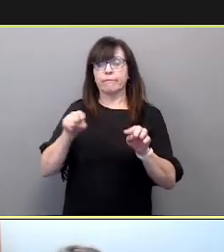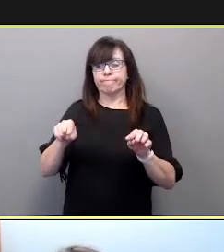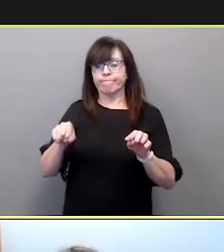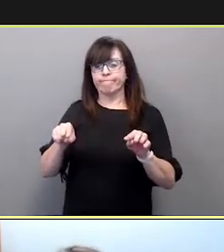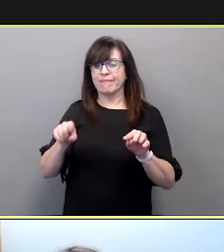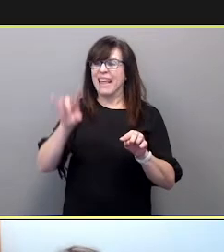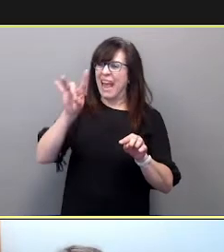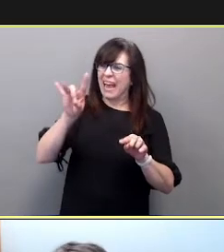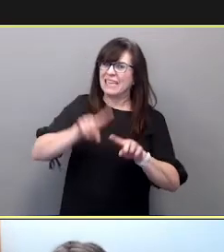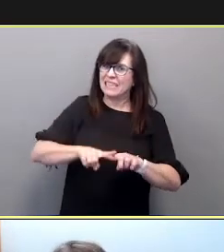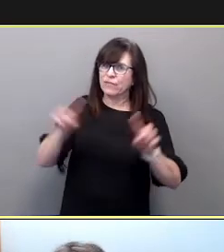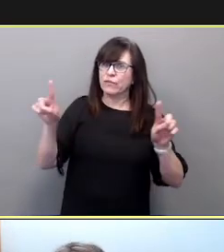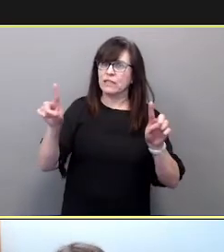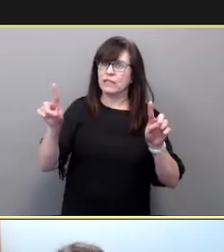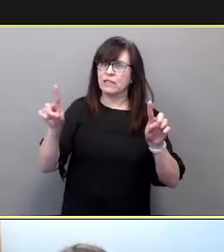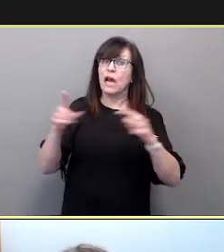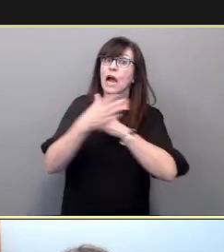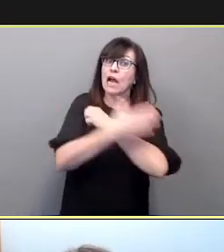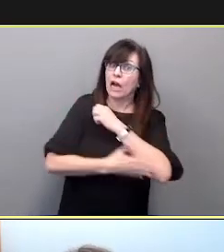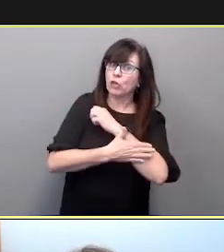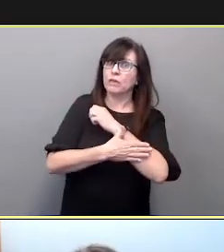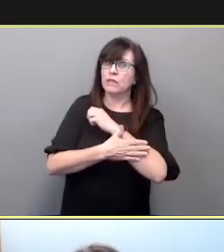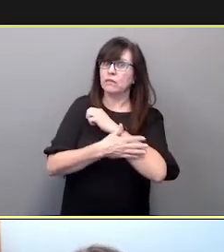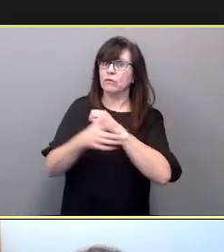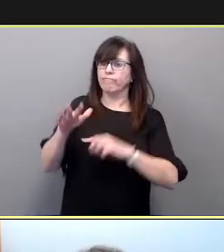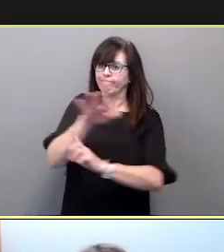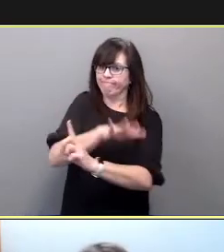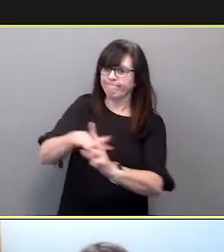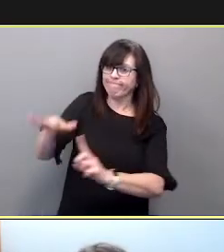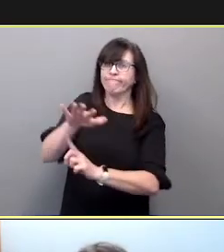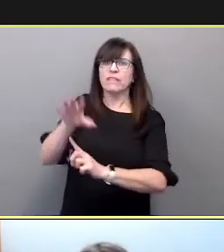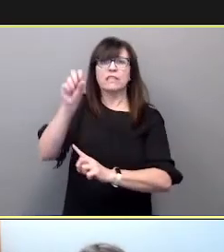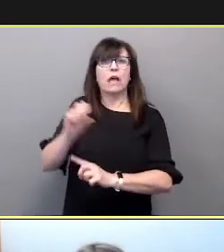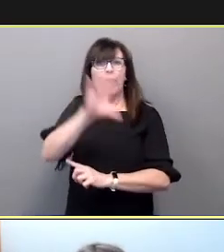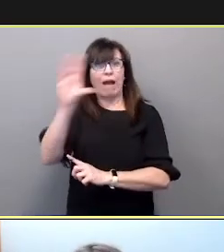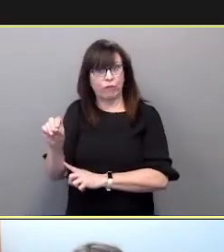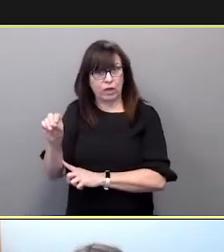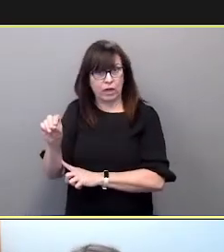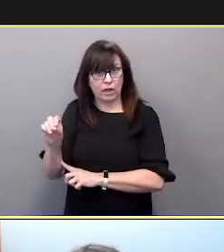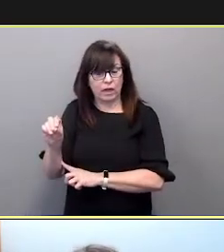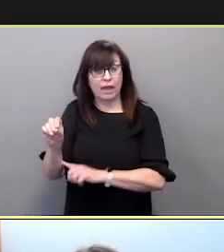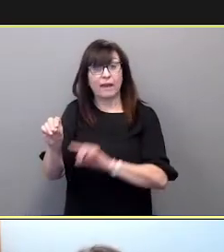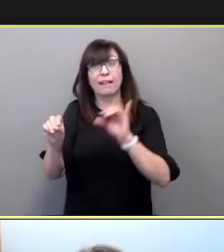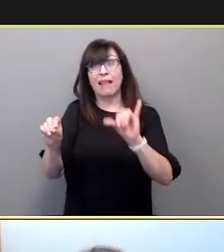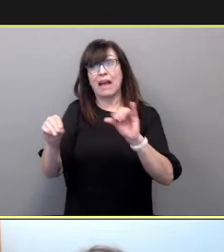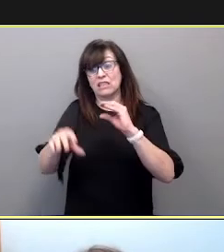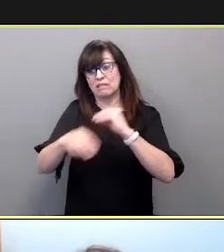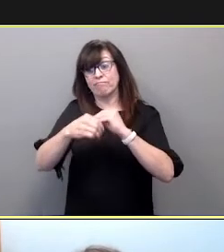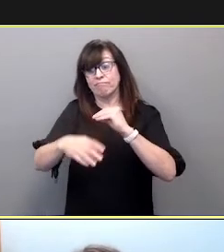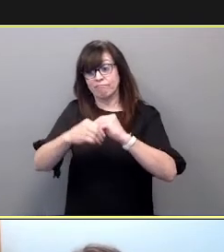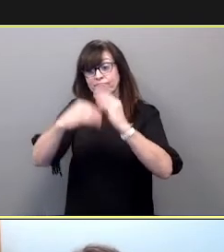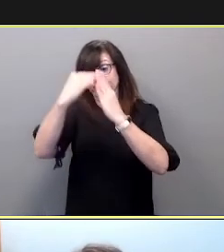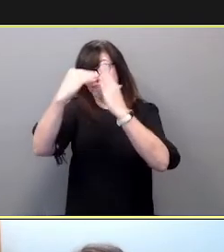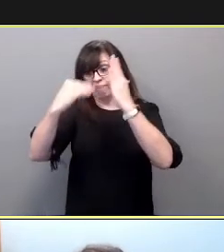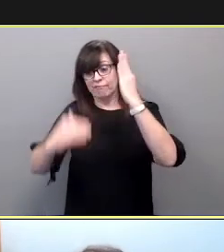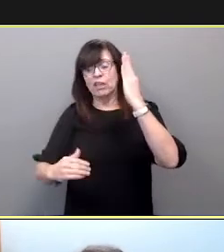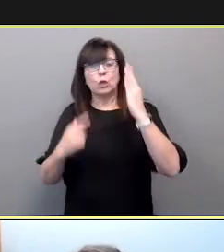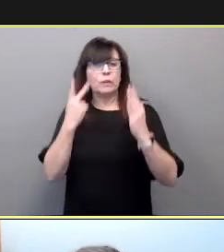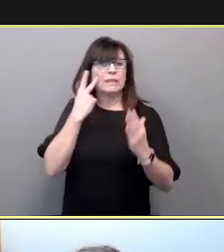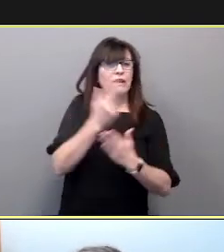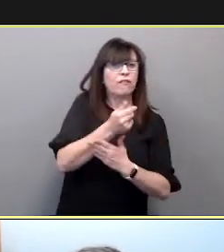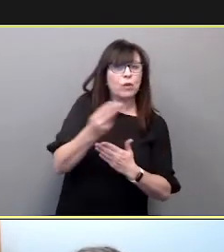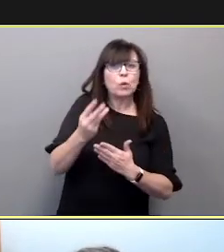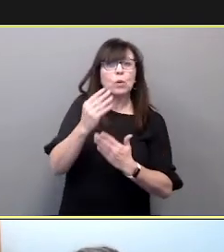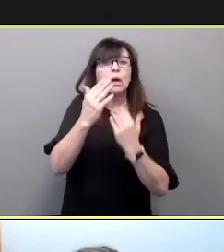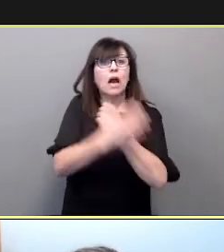8 different countries in South Africa. And then this list just keeps growing, and you'll see a few countries that are